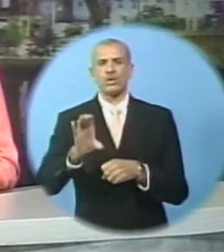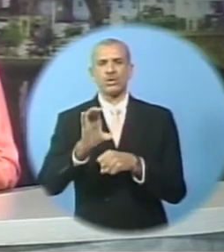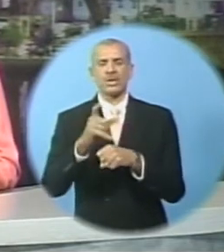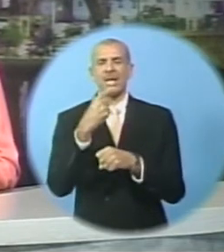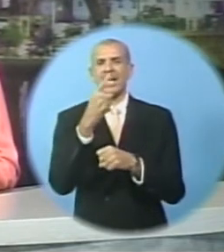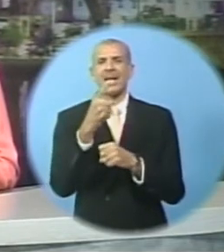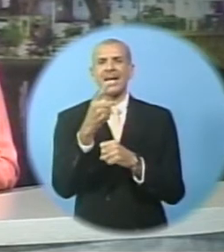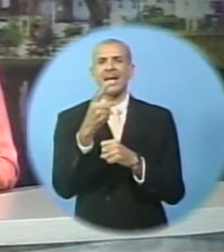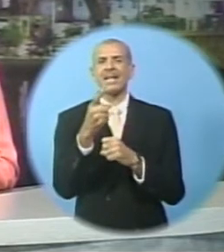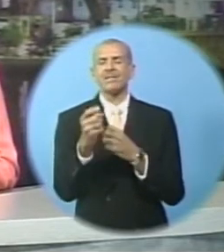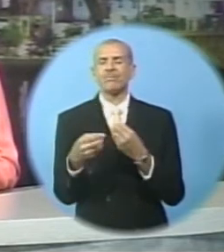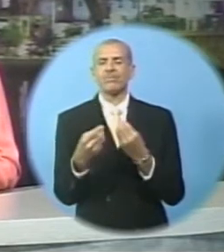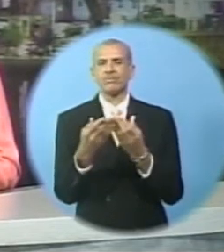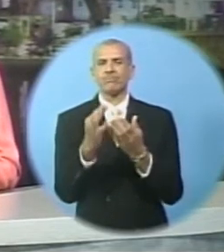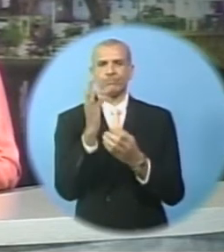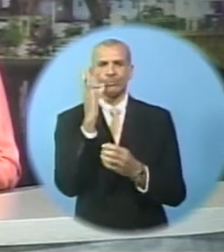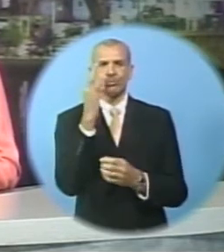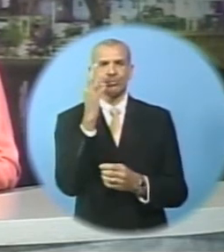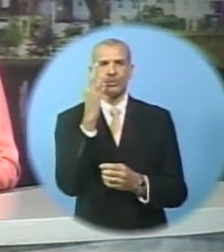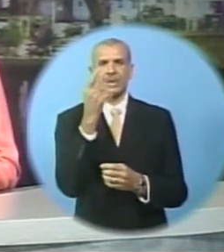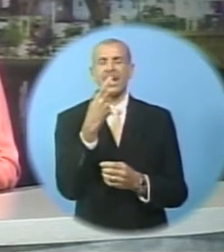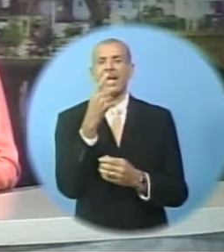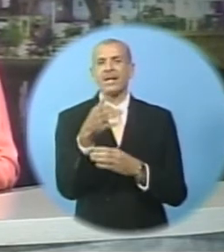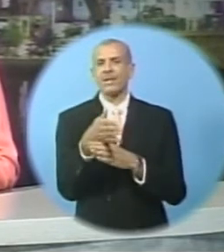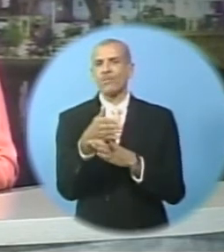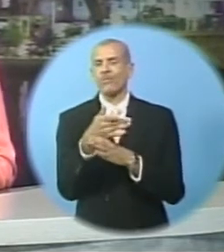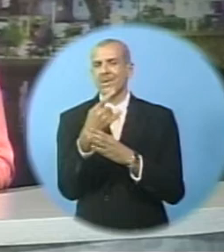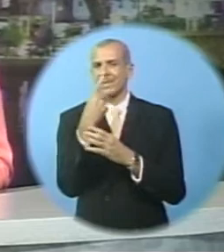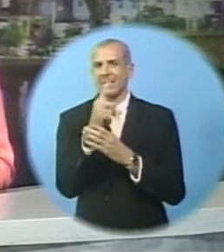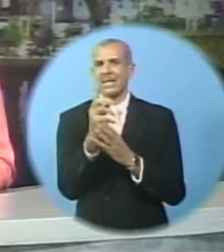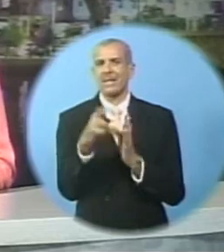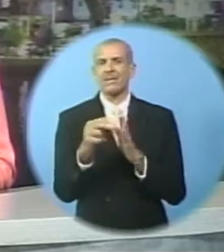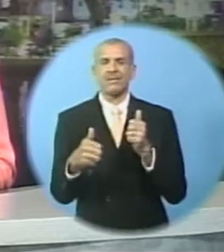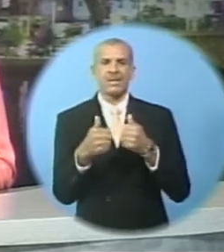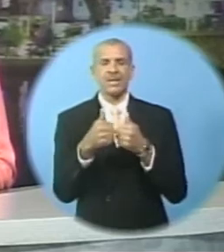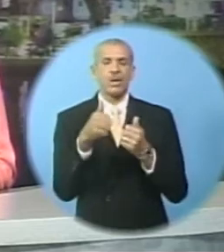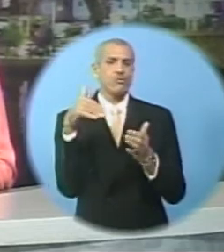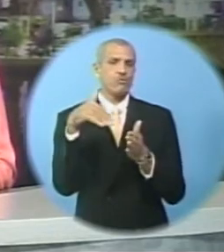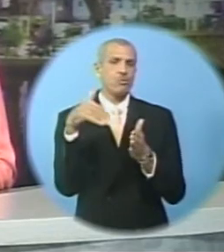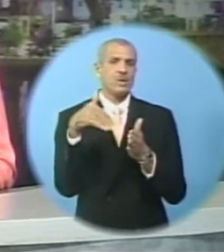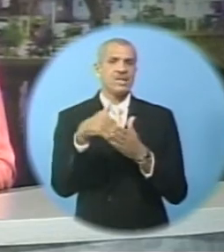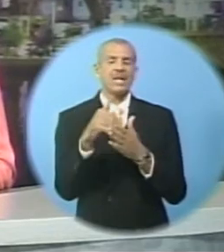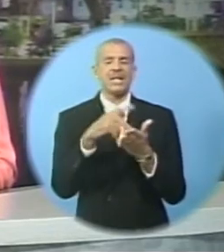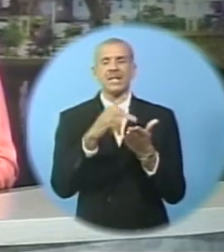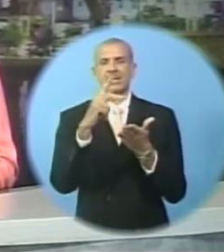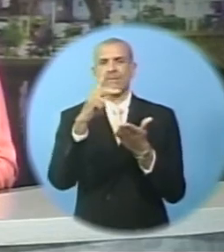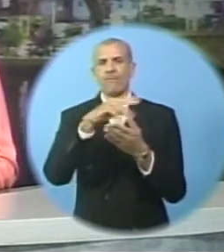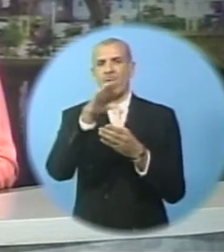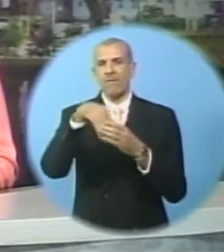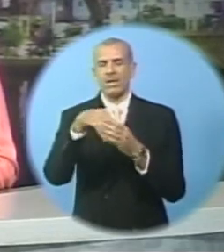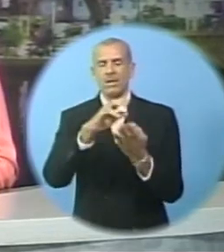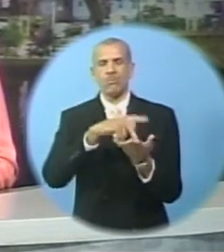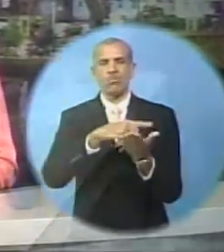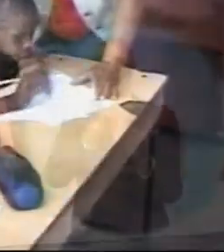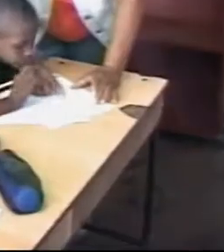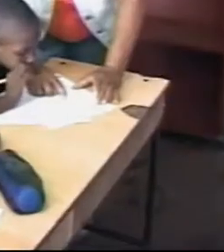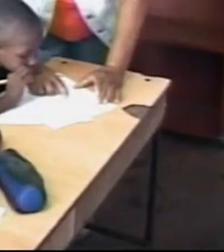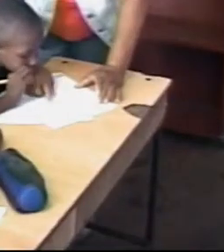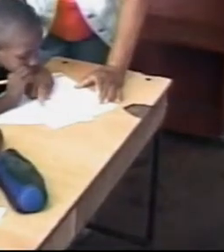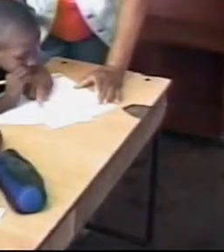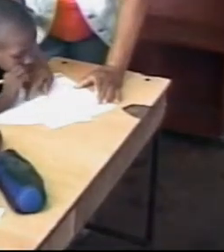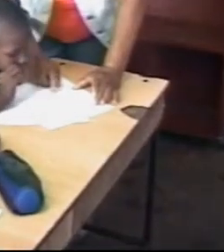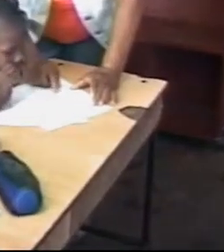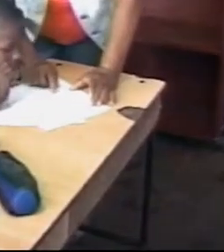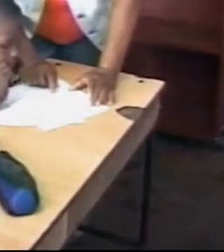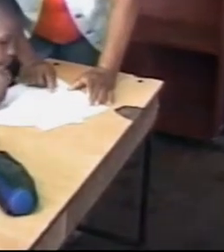is already bearing fruit. Improvements have been reported in the performance of students in the program. The schools participating